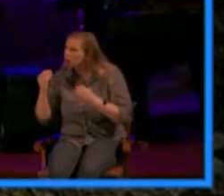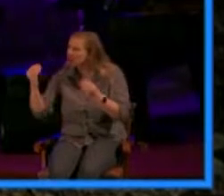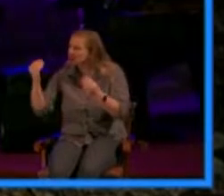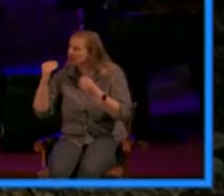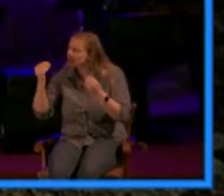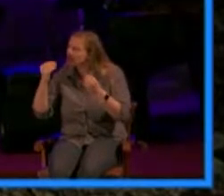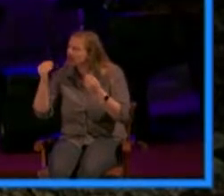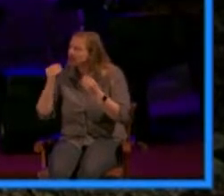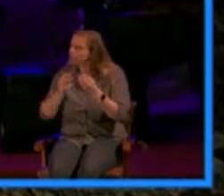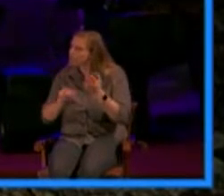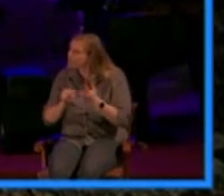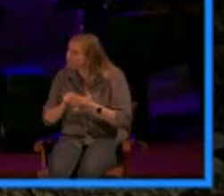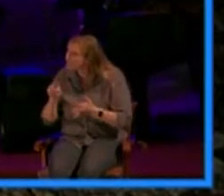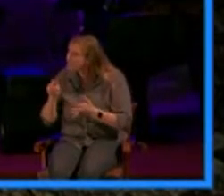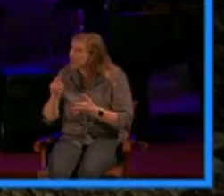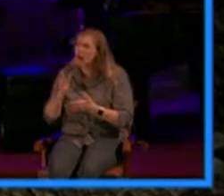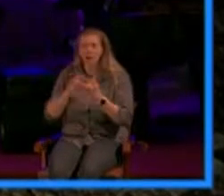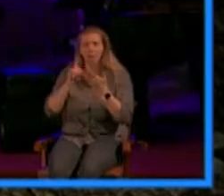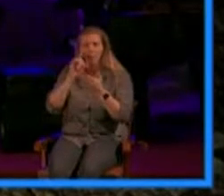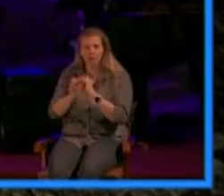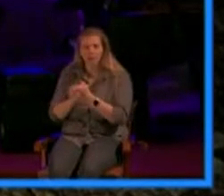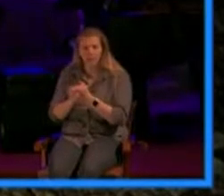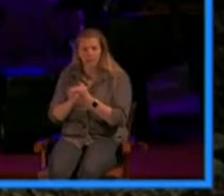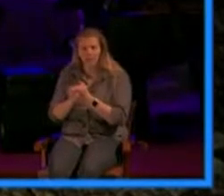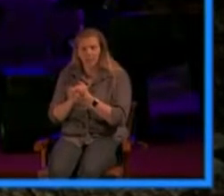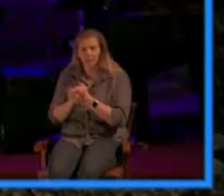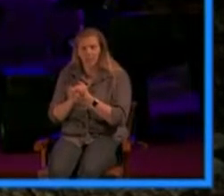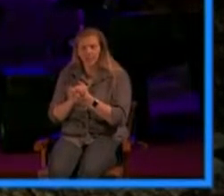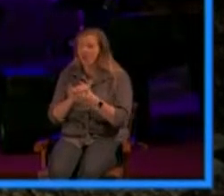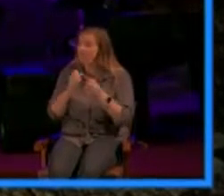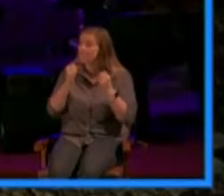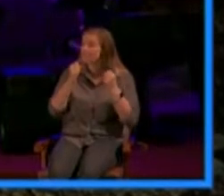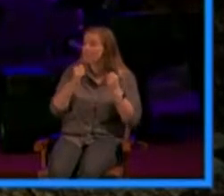men, just the men, came to about